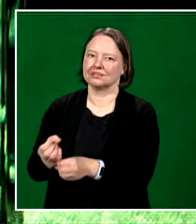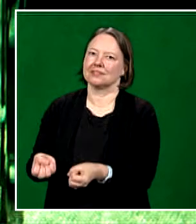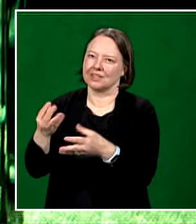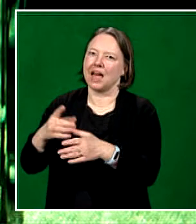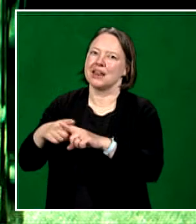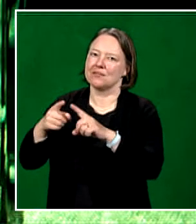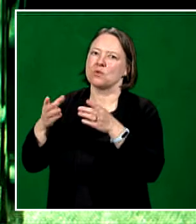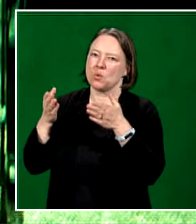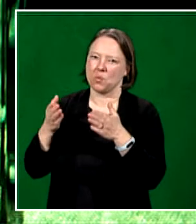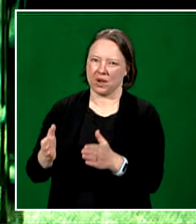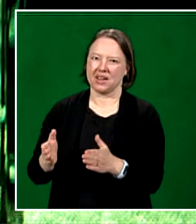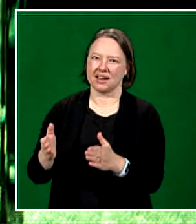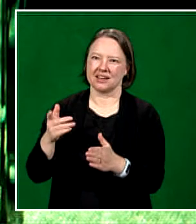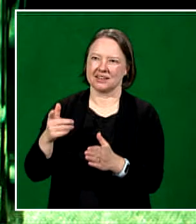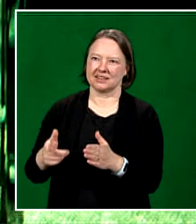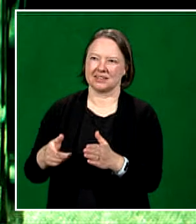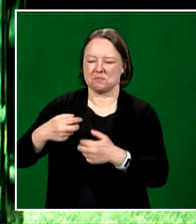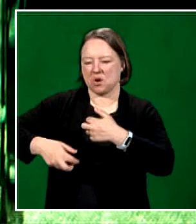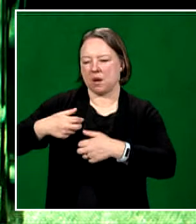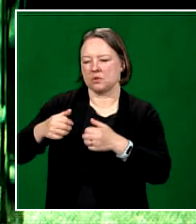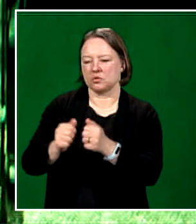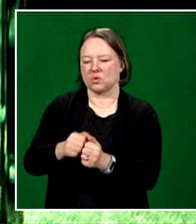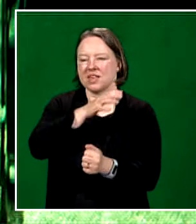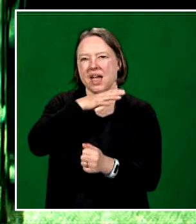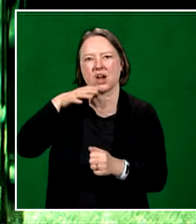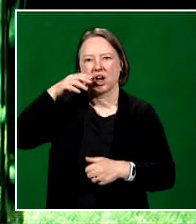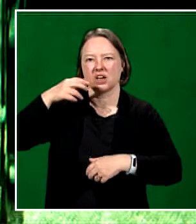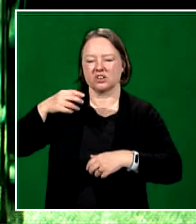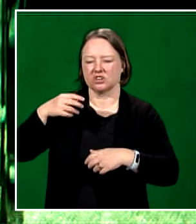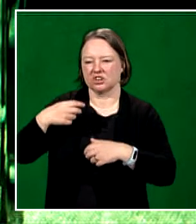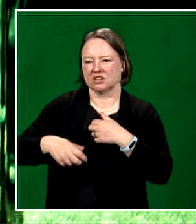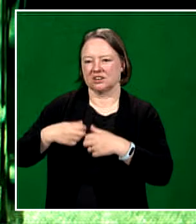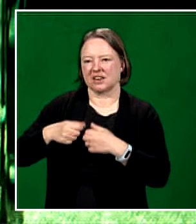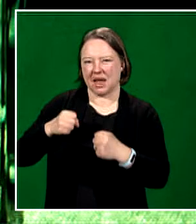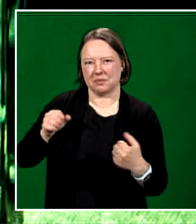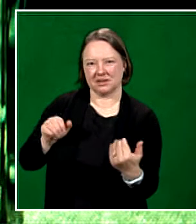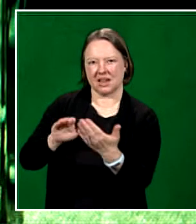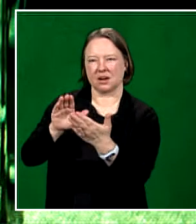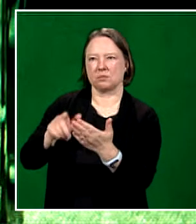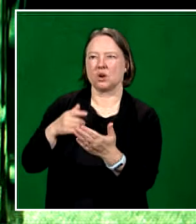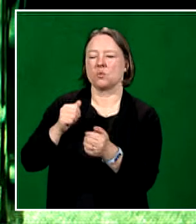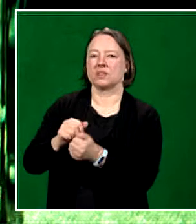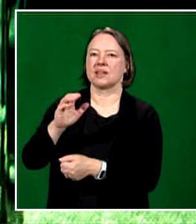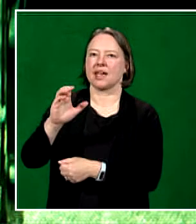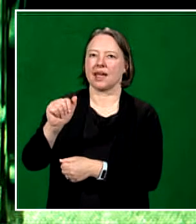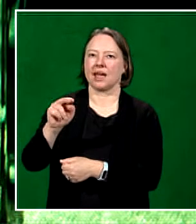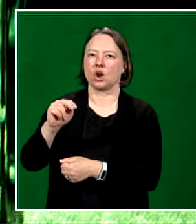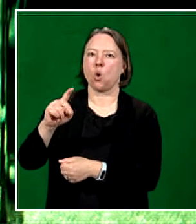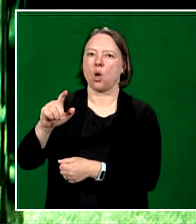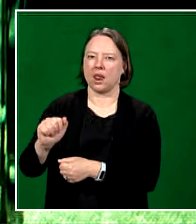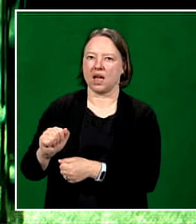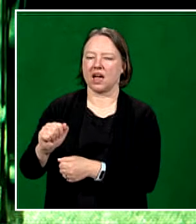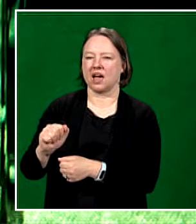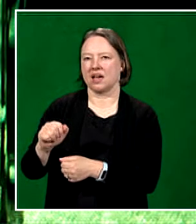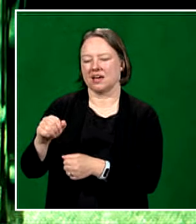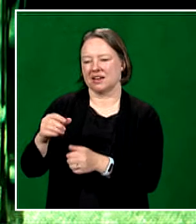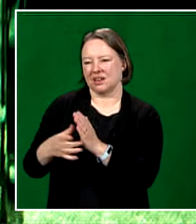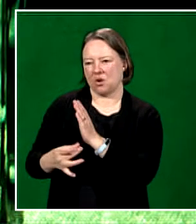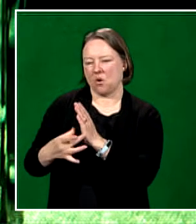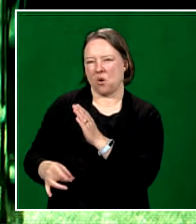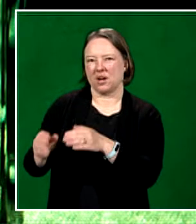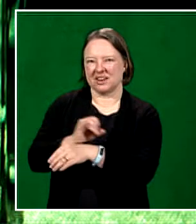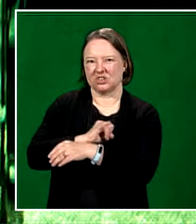different ways that problems in the agriculture industry can be tackled. But when it comes to the canola industry and the green seed and sclerotinia problems in